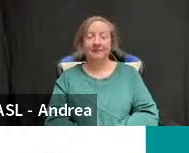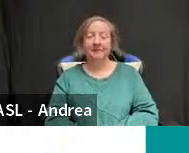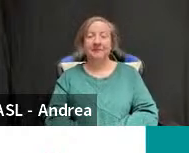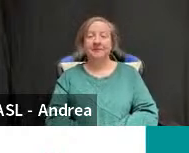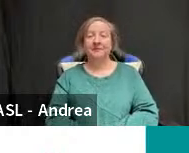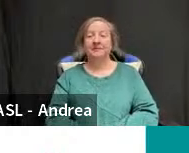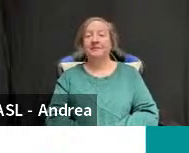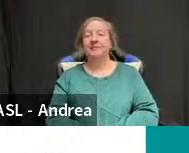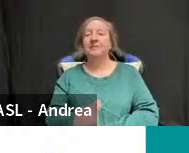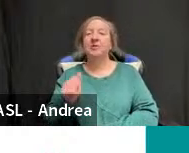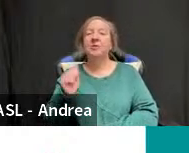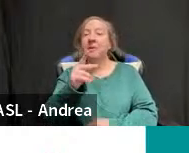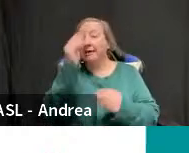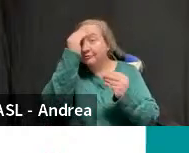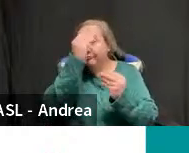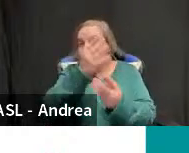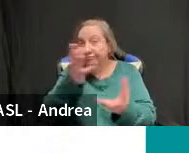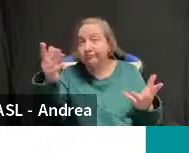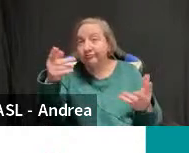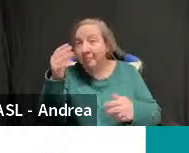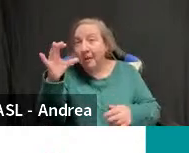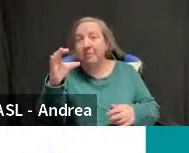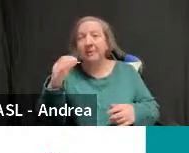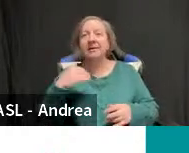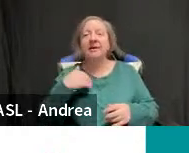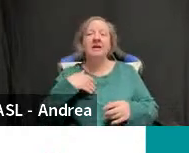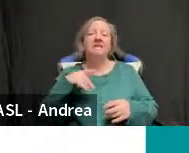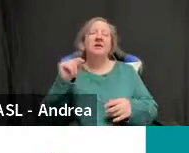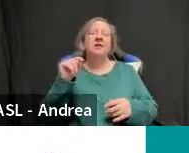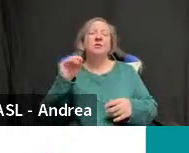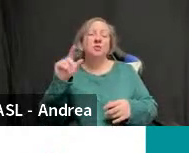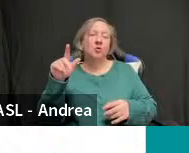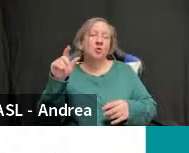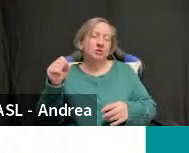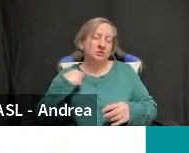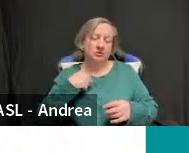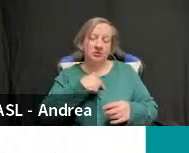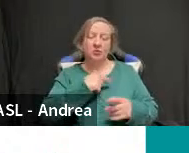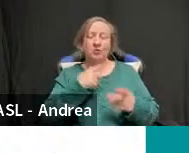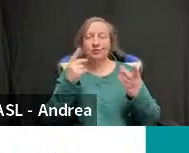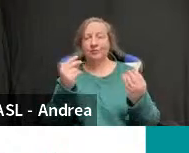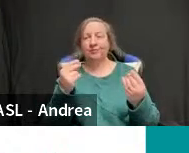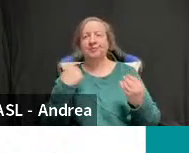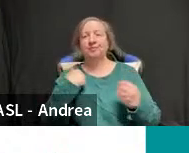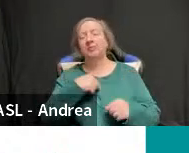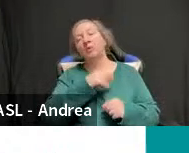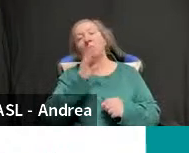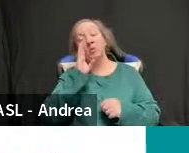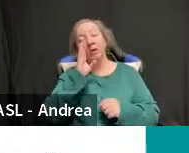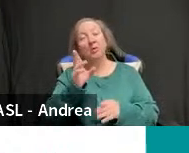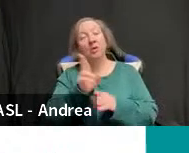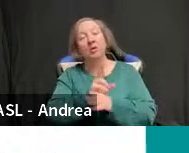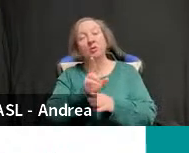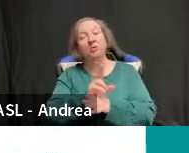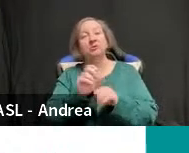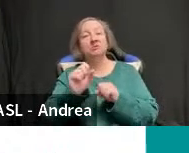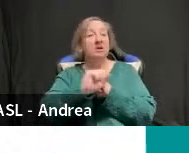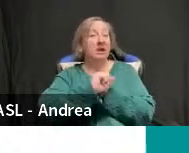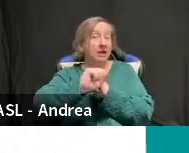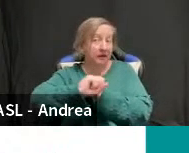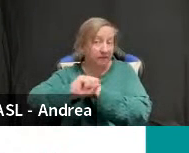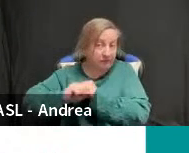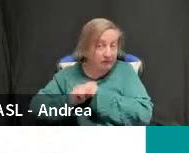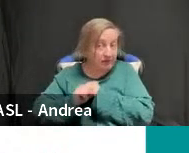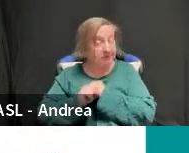So back to informing the public, there are some tools that we are doing. We are going to use some